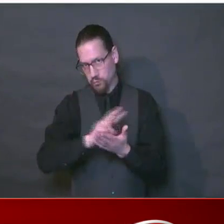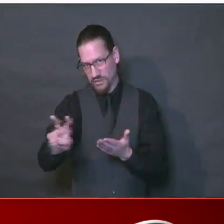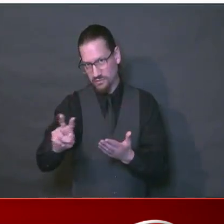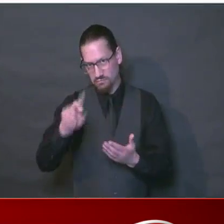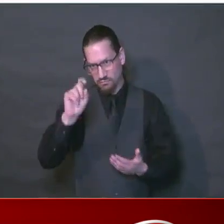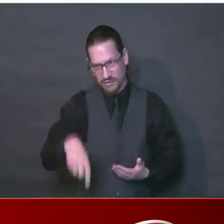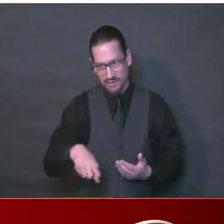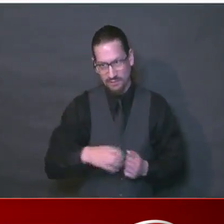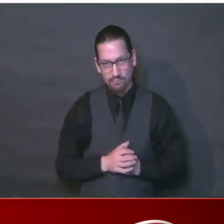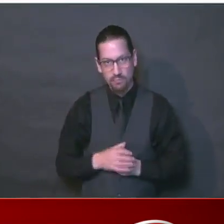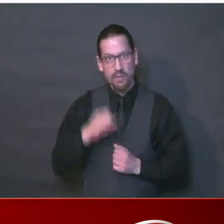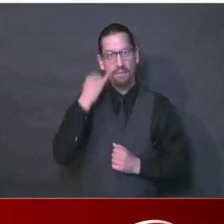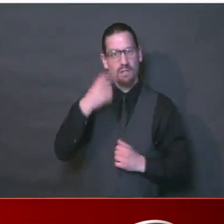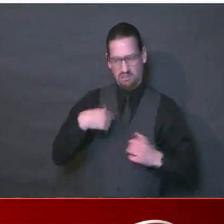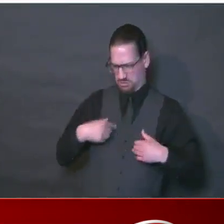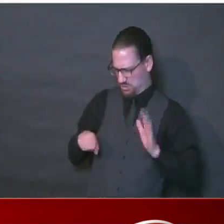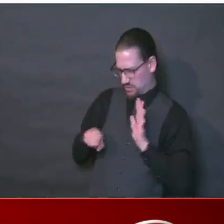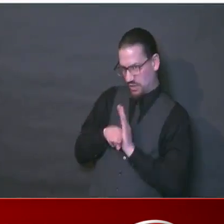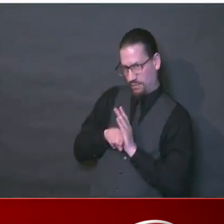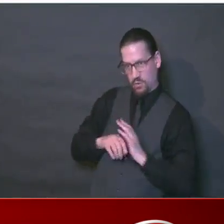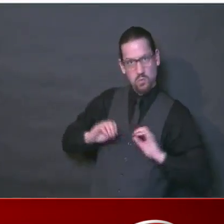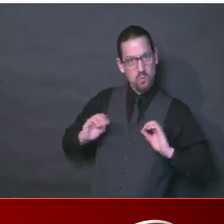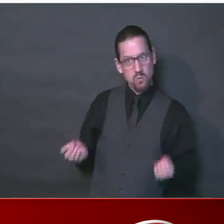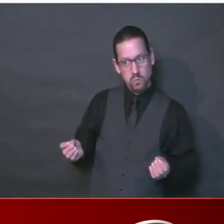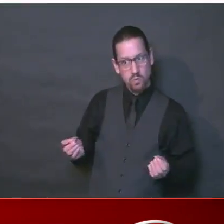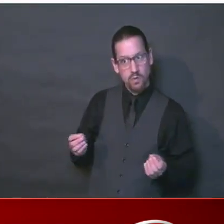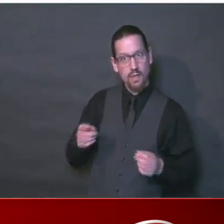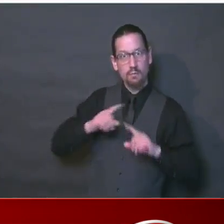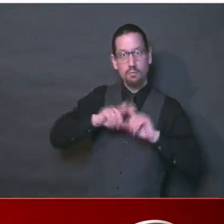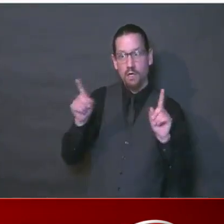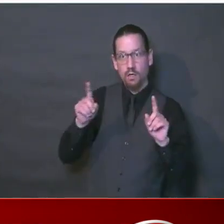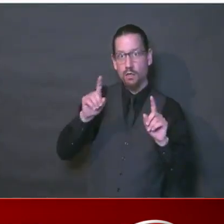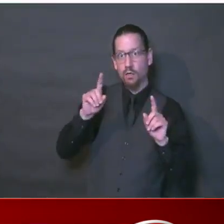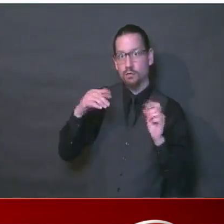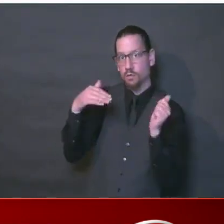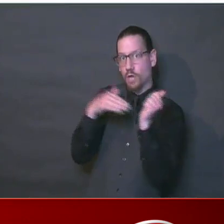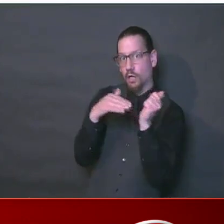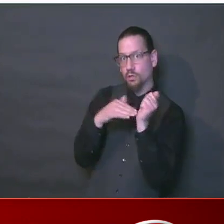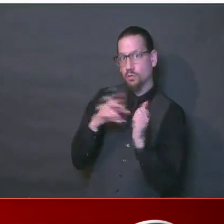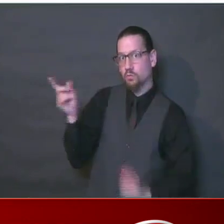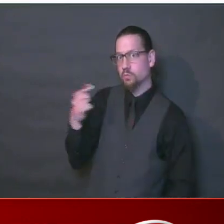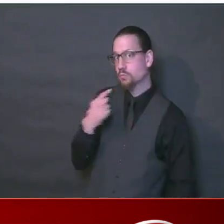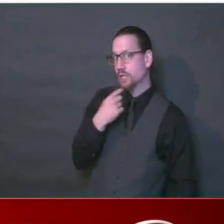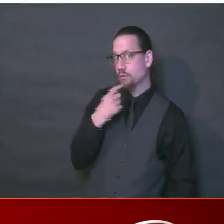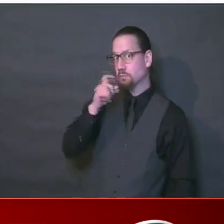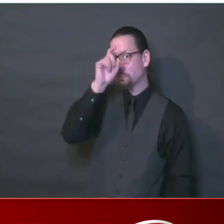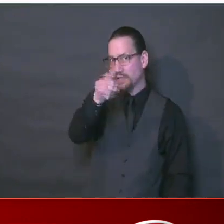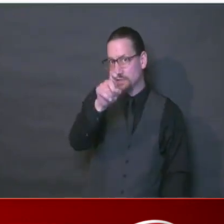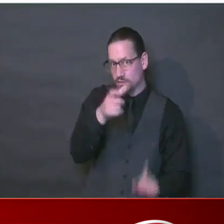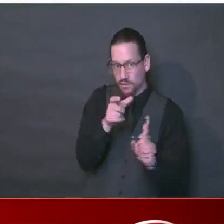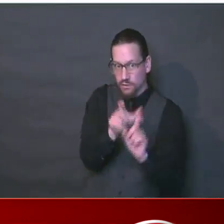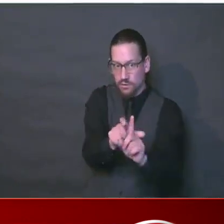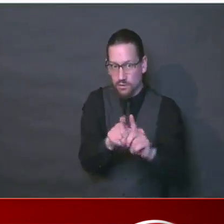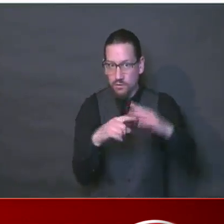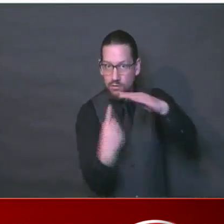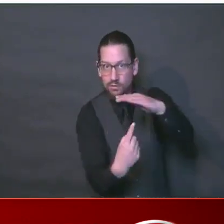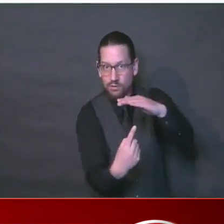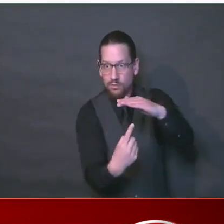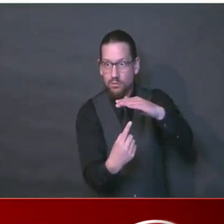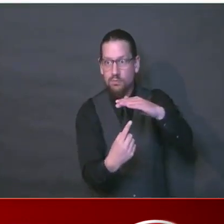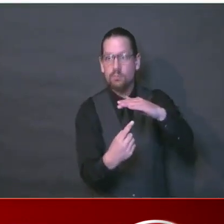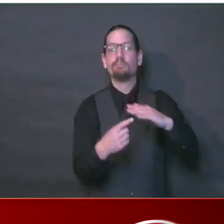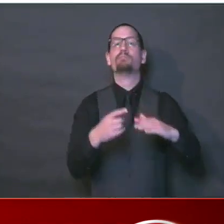still need to remain in isolation and continue to recover safely at home. That